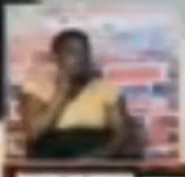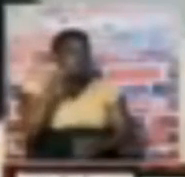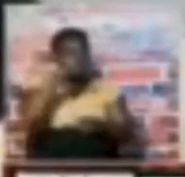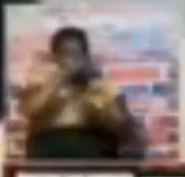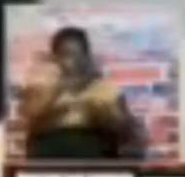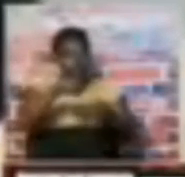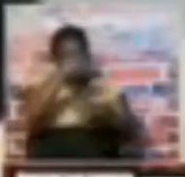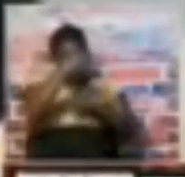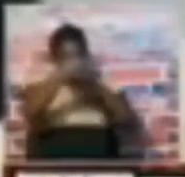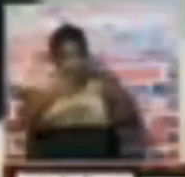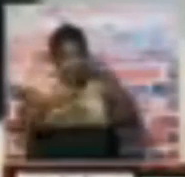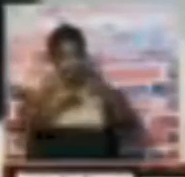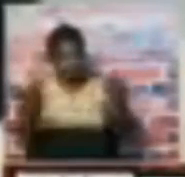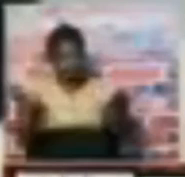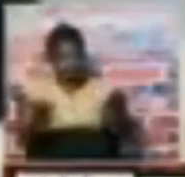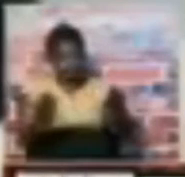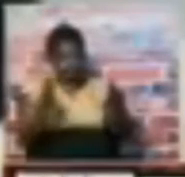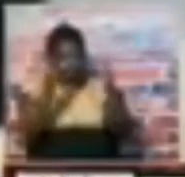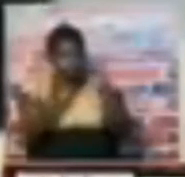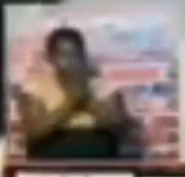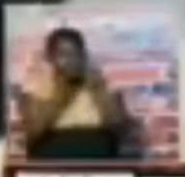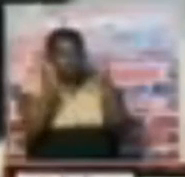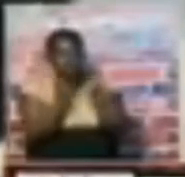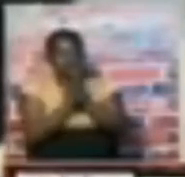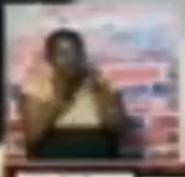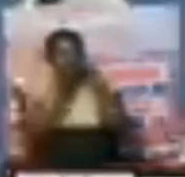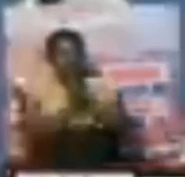National Fellowship of Born Again Pentecostal Churches,